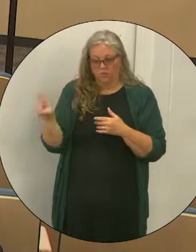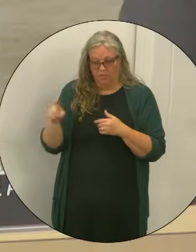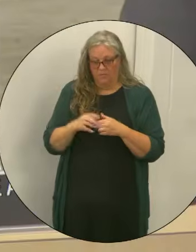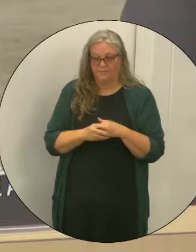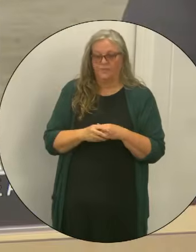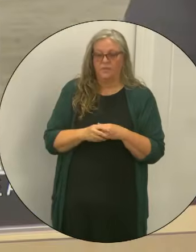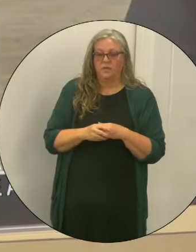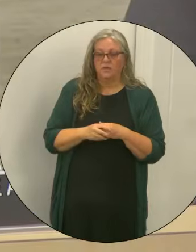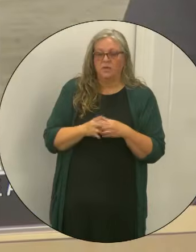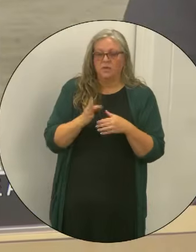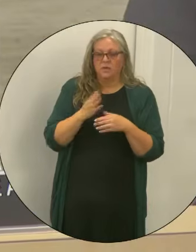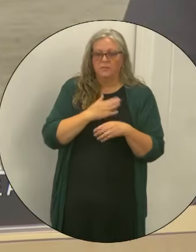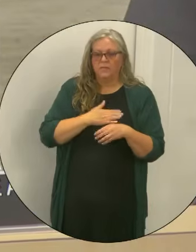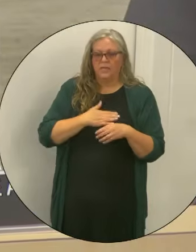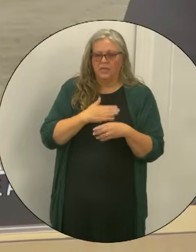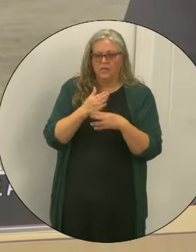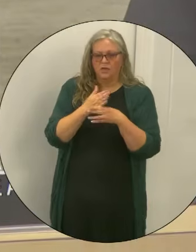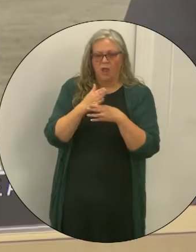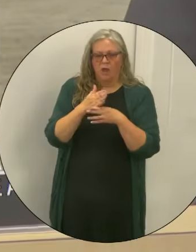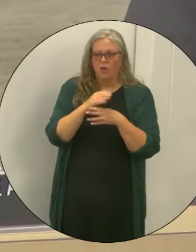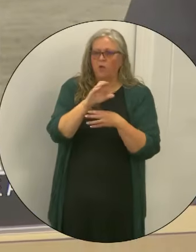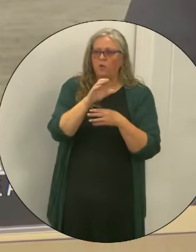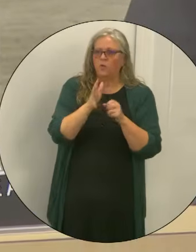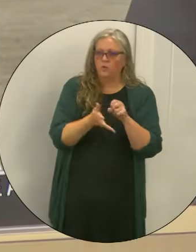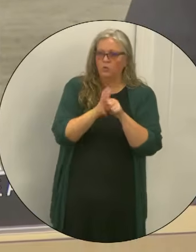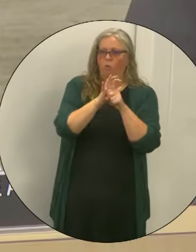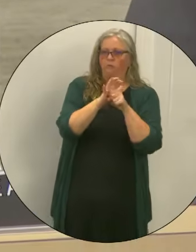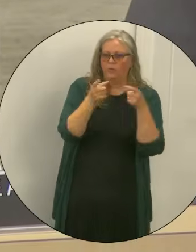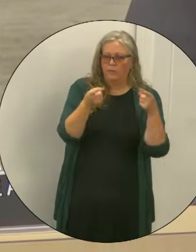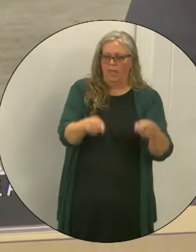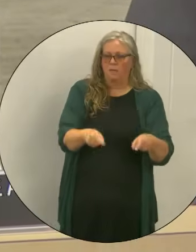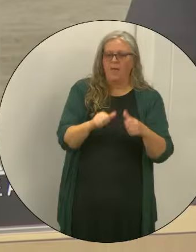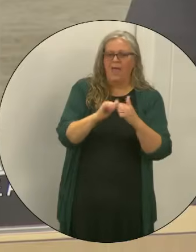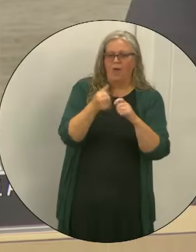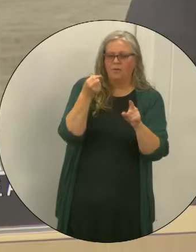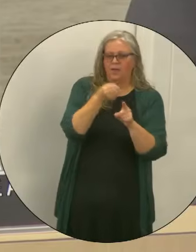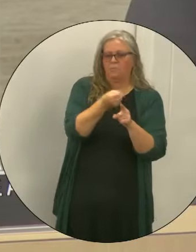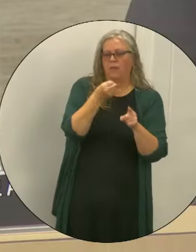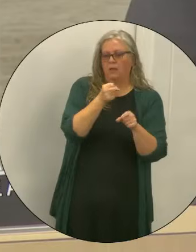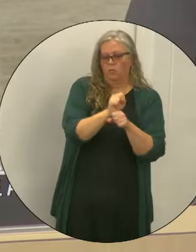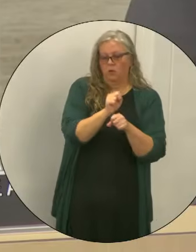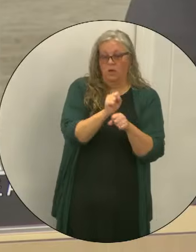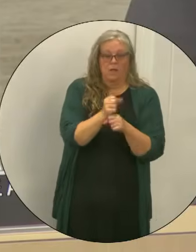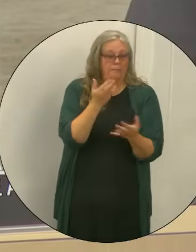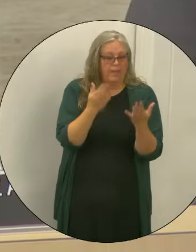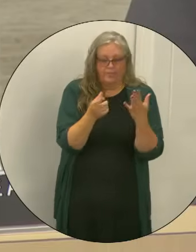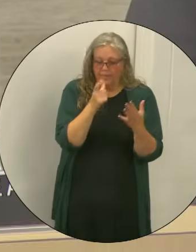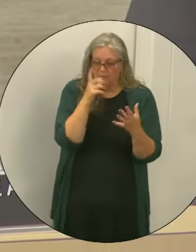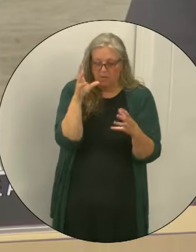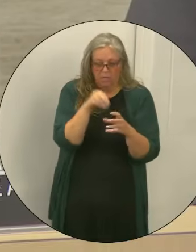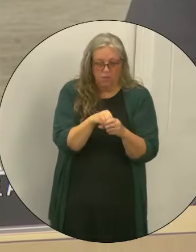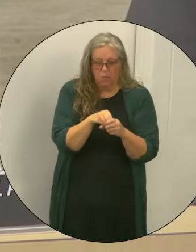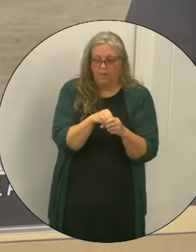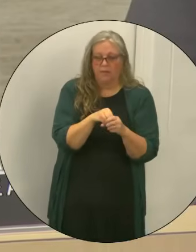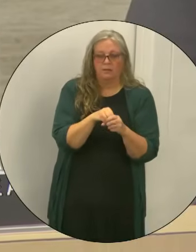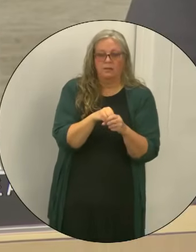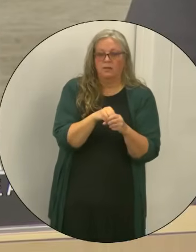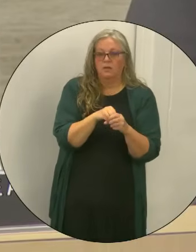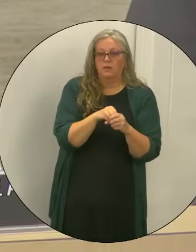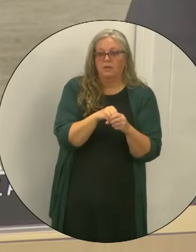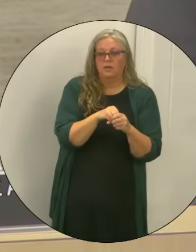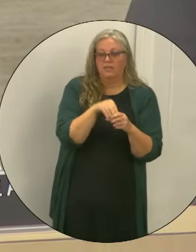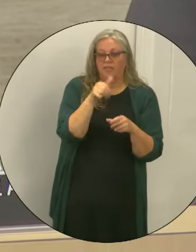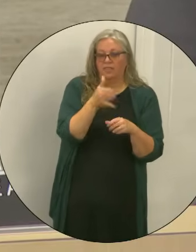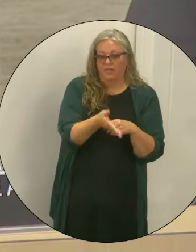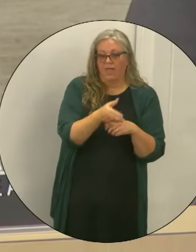could share how, when COVID was going on, how does that impact this work? Maybe it's not included in the data. Number